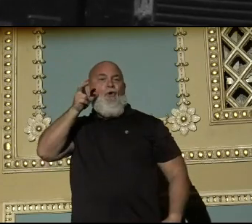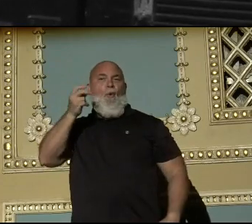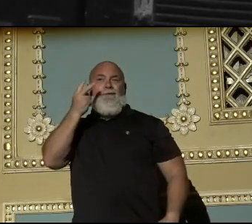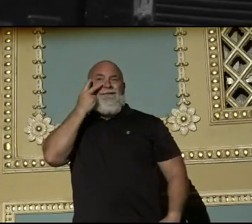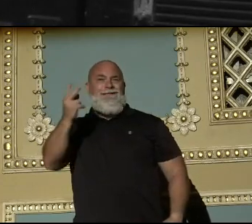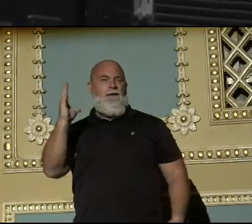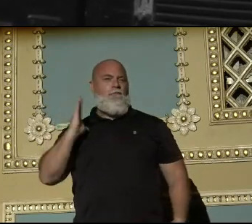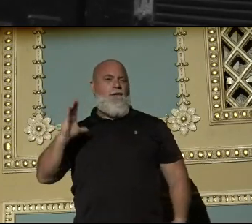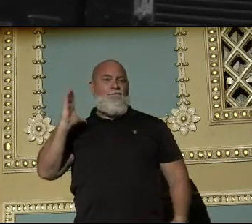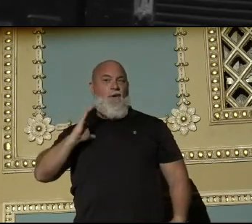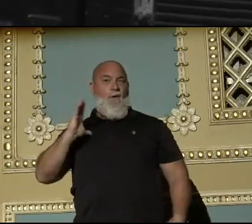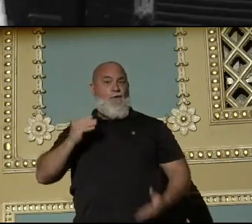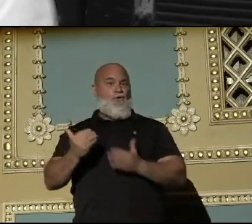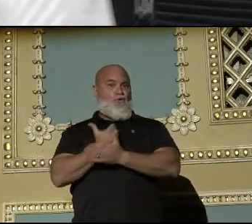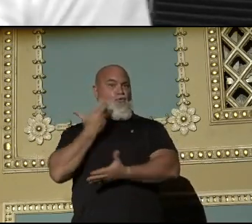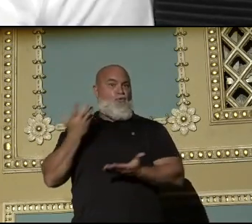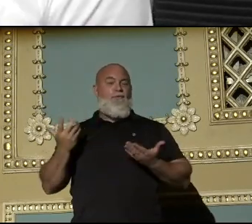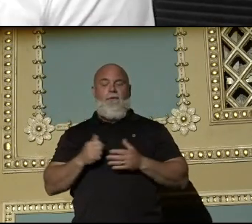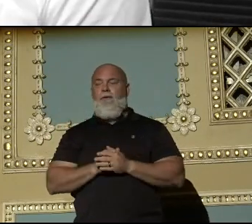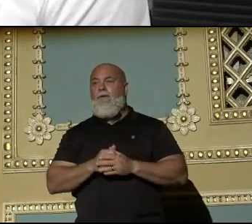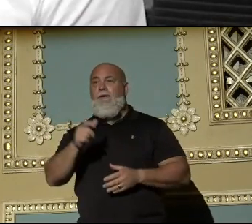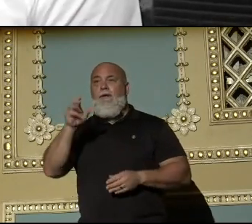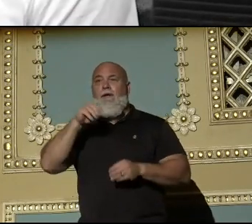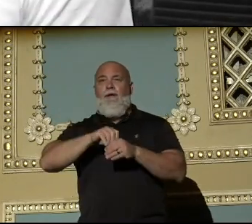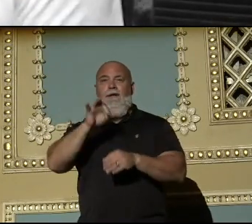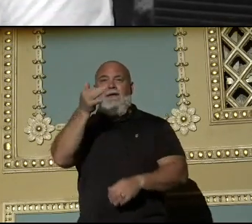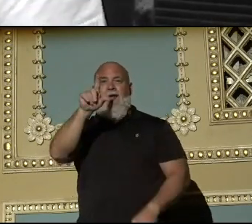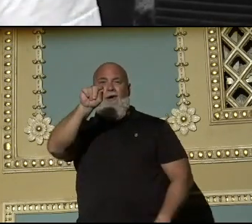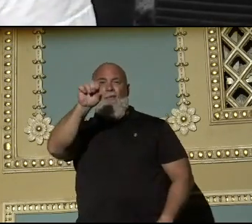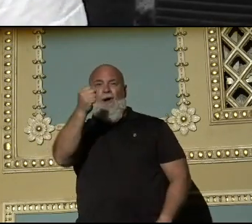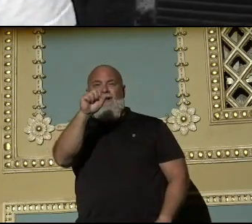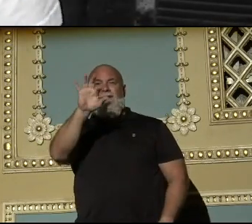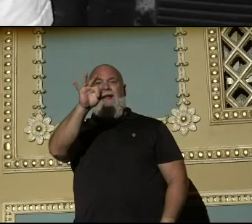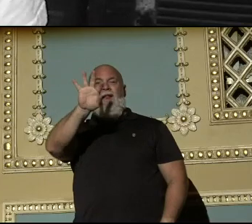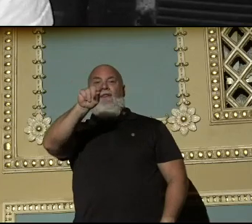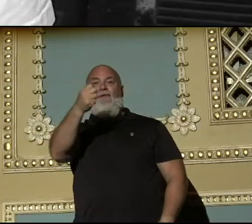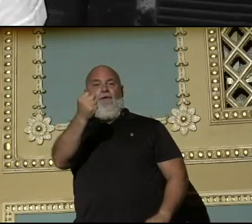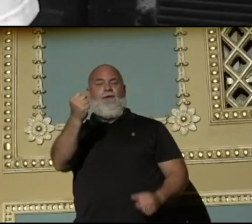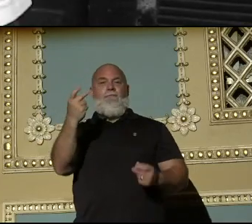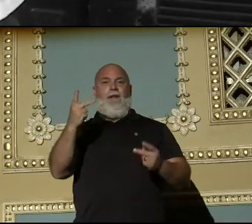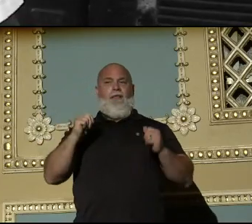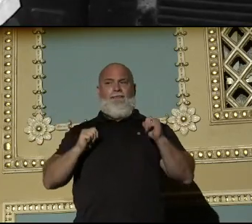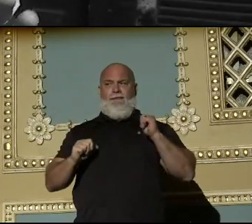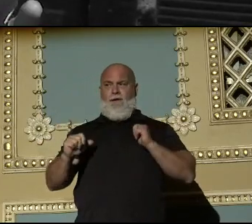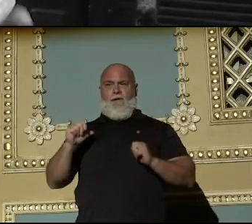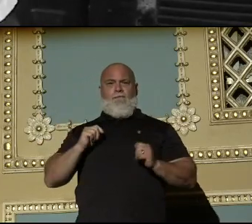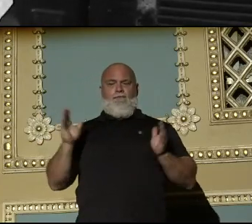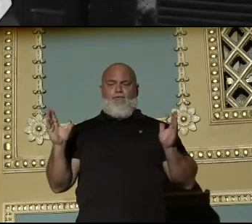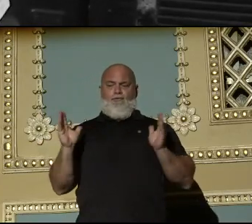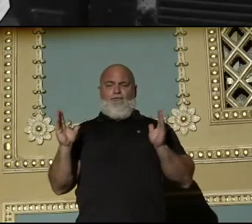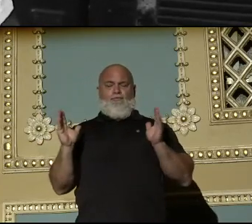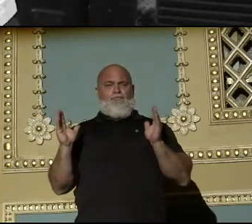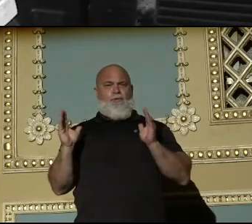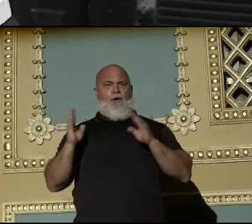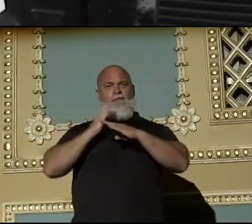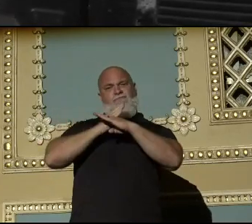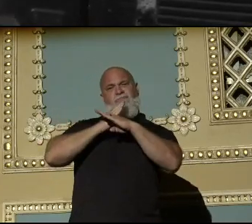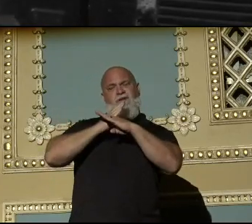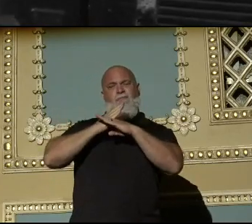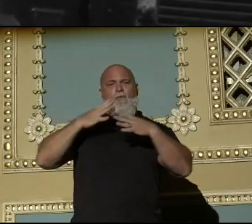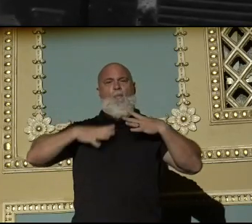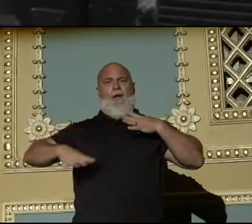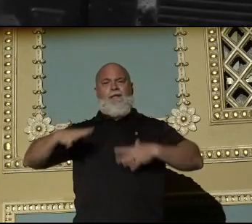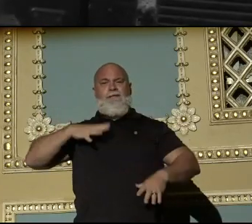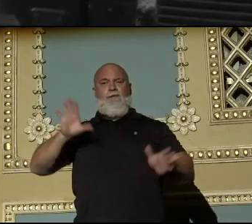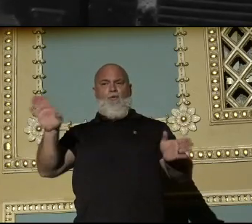before. You see, in the 20s and 30s, many theaters had small to medium-sized dressing rooms on the